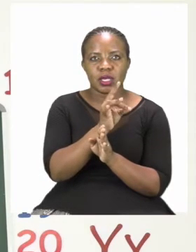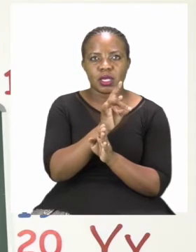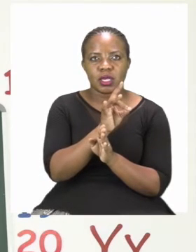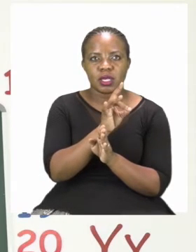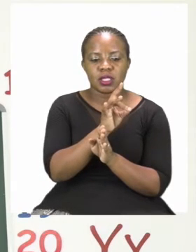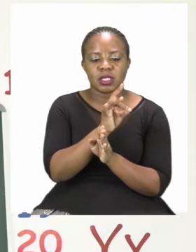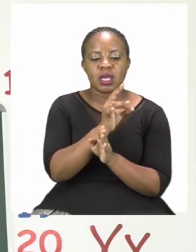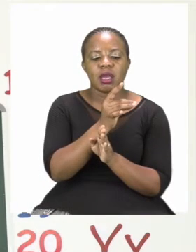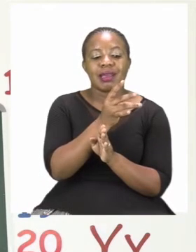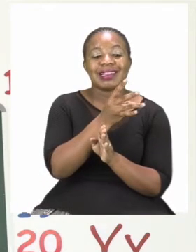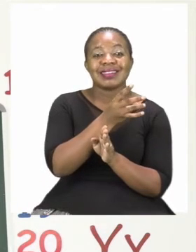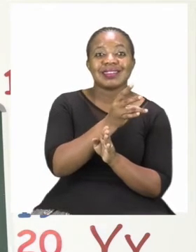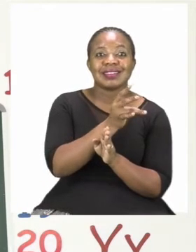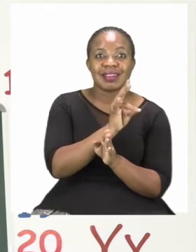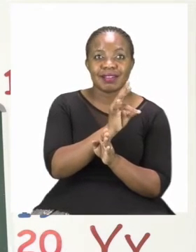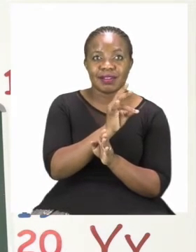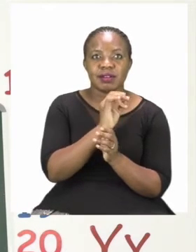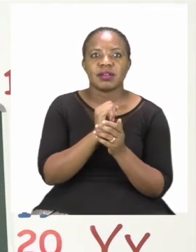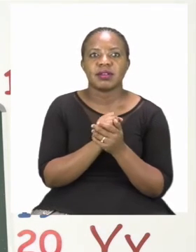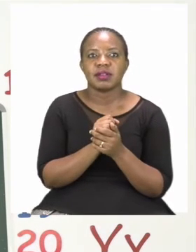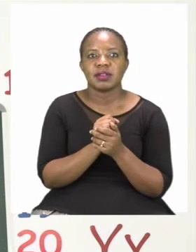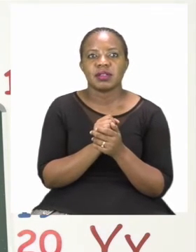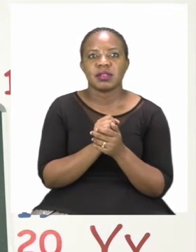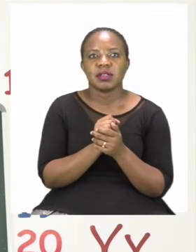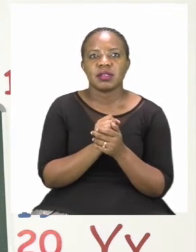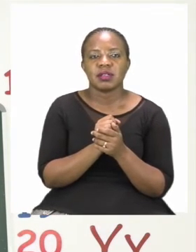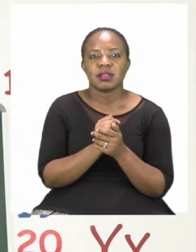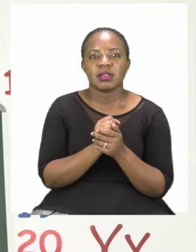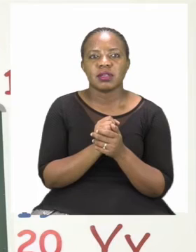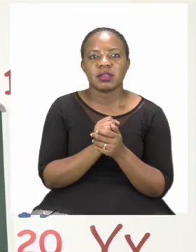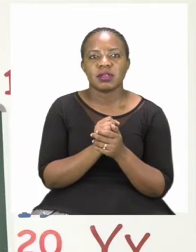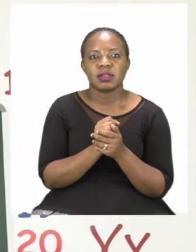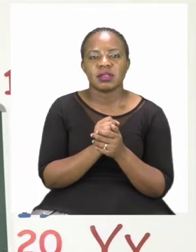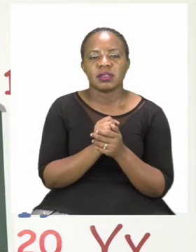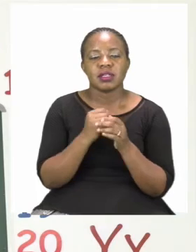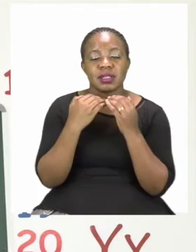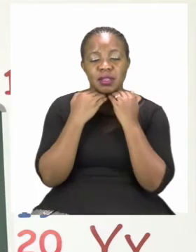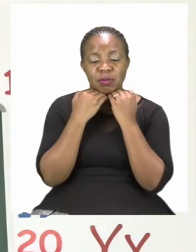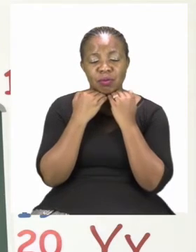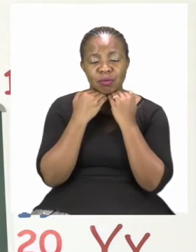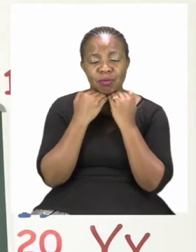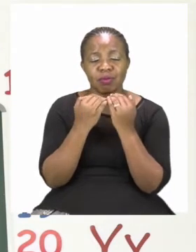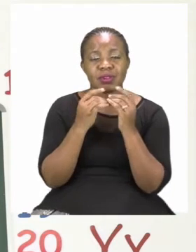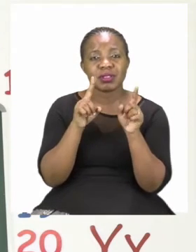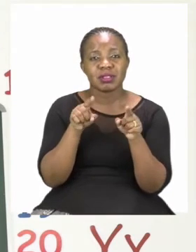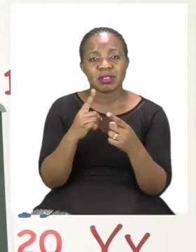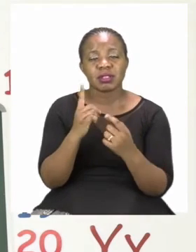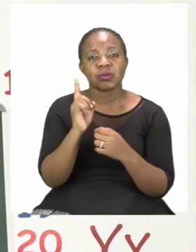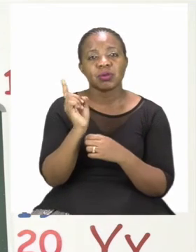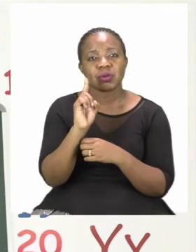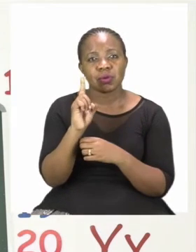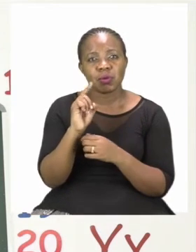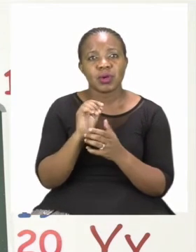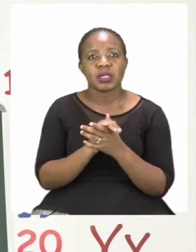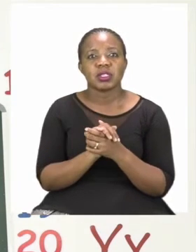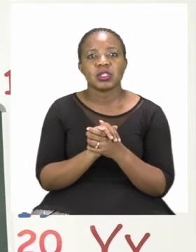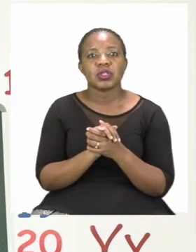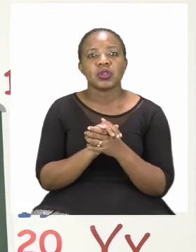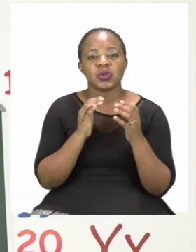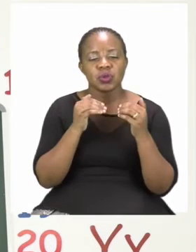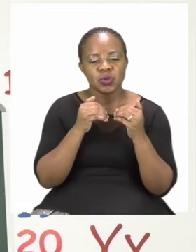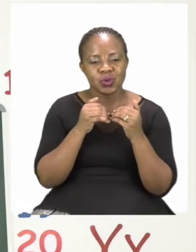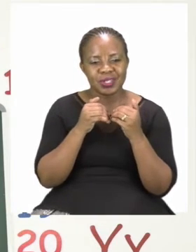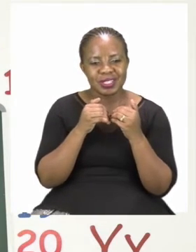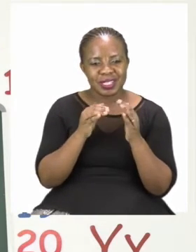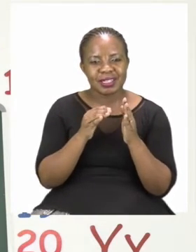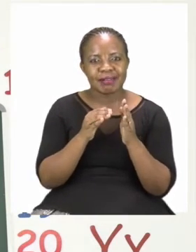2. Now the important thing about counting backwards is that we need to start at the number. And